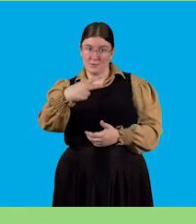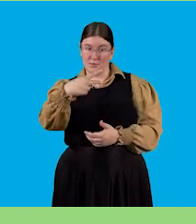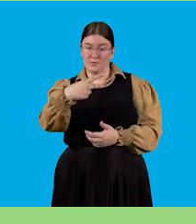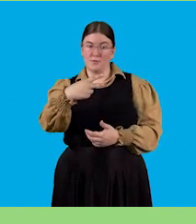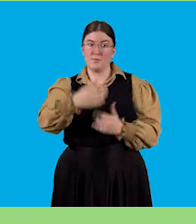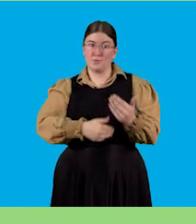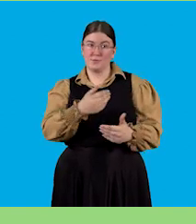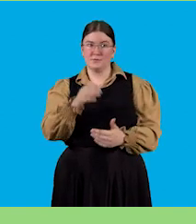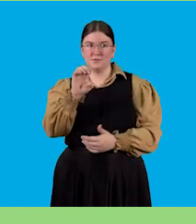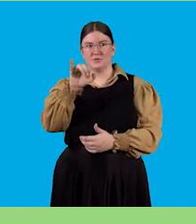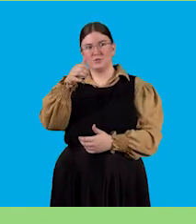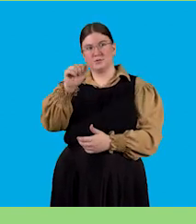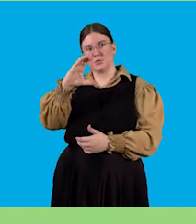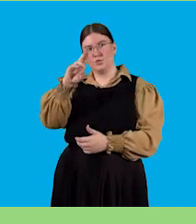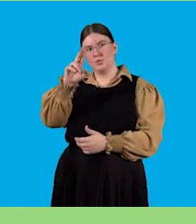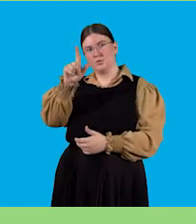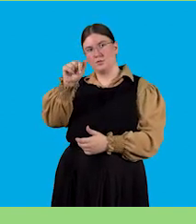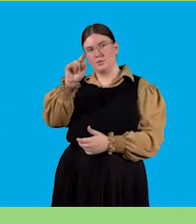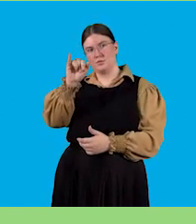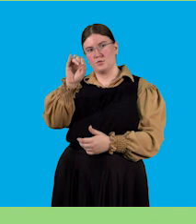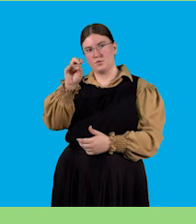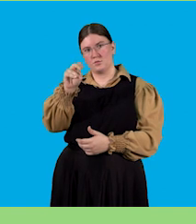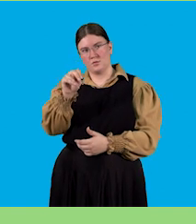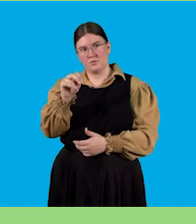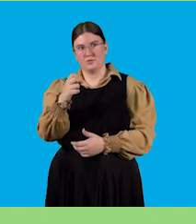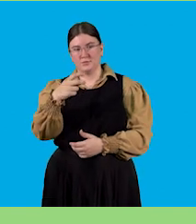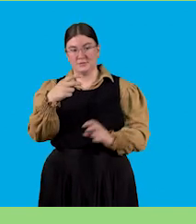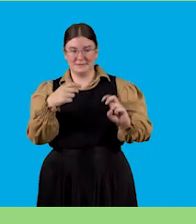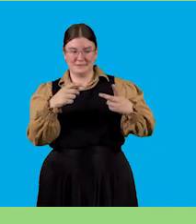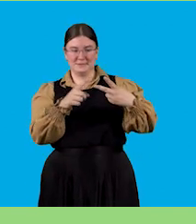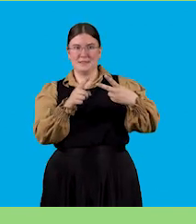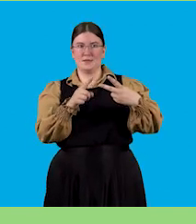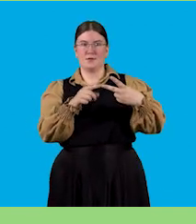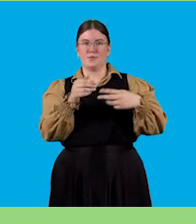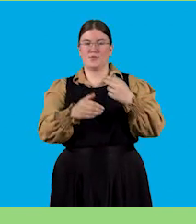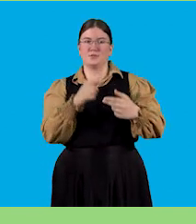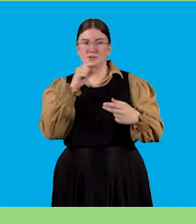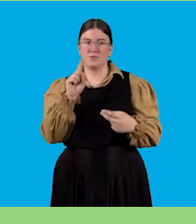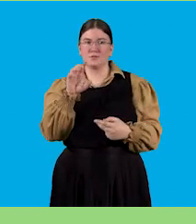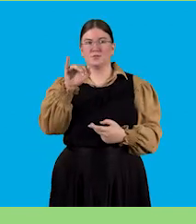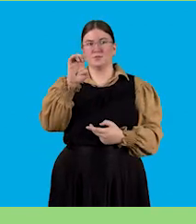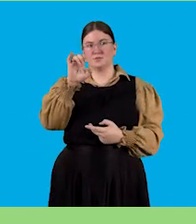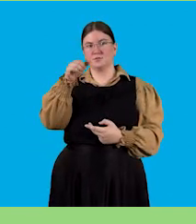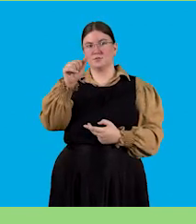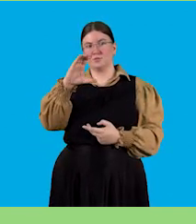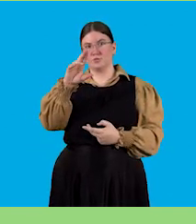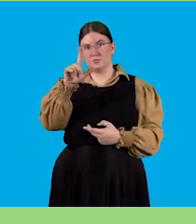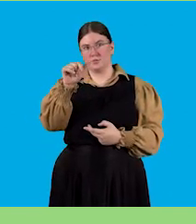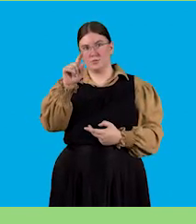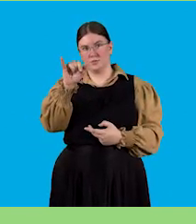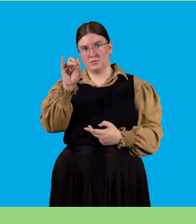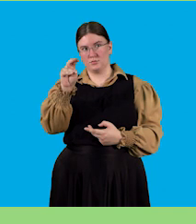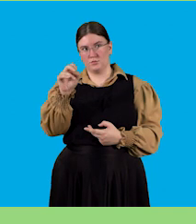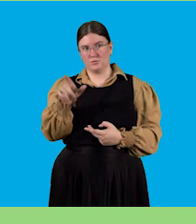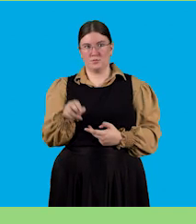here as shown in the second process, or we can say the second process is known as ejaculation. So the semen